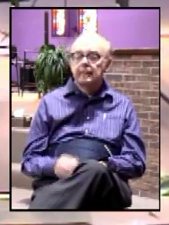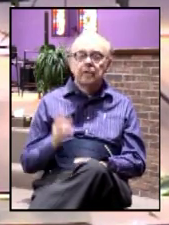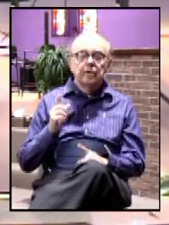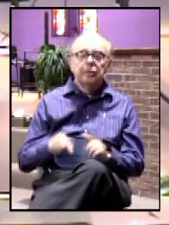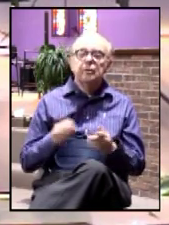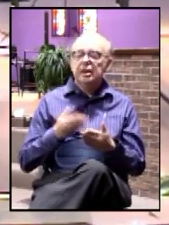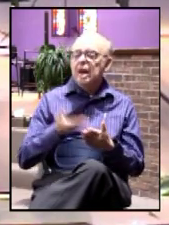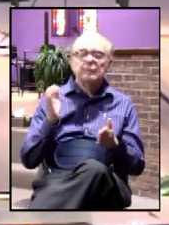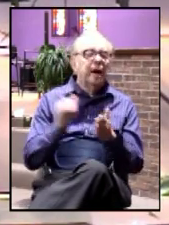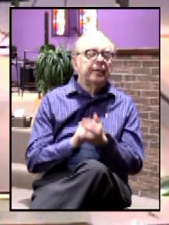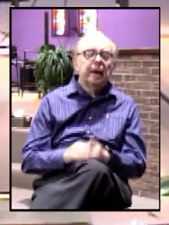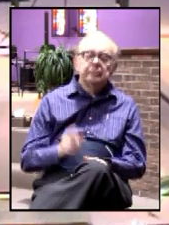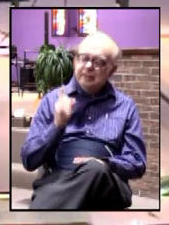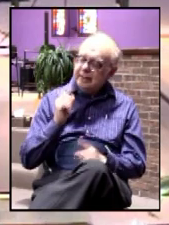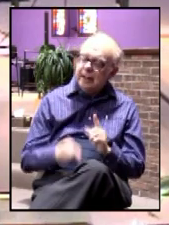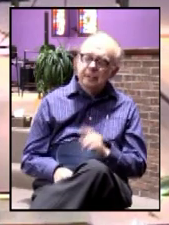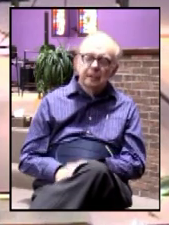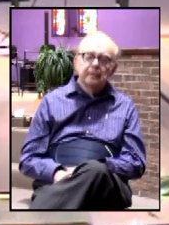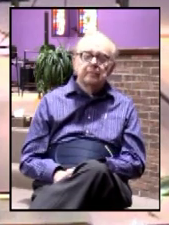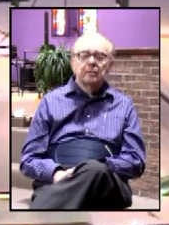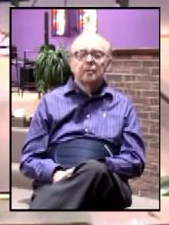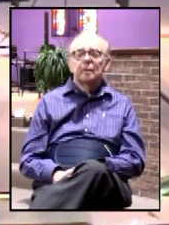You can't buy it.